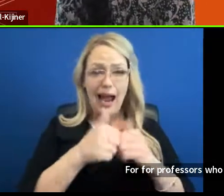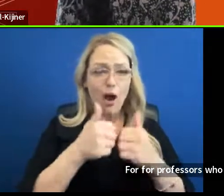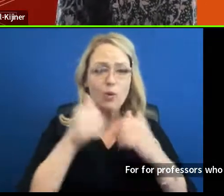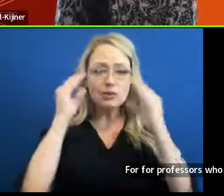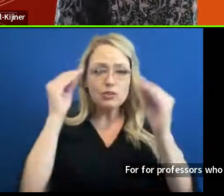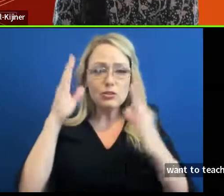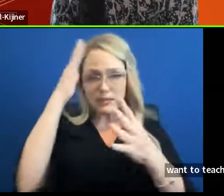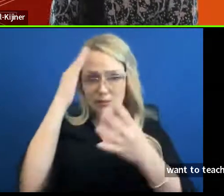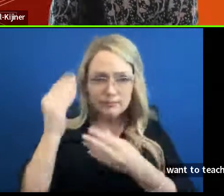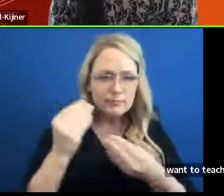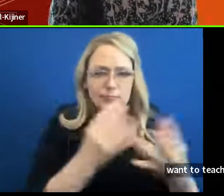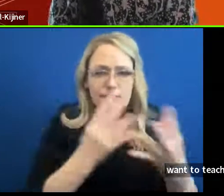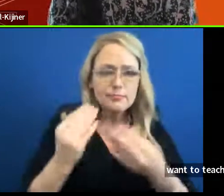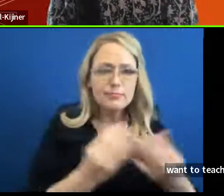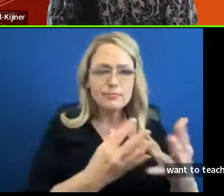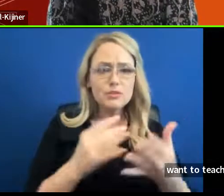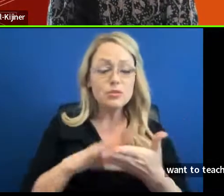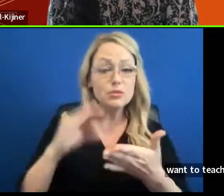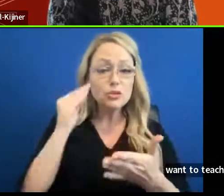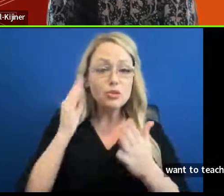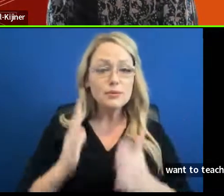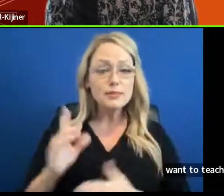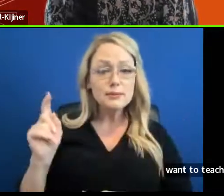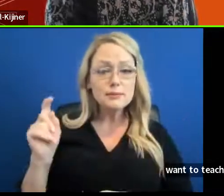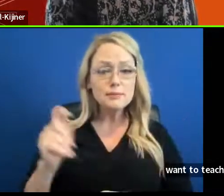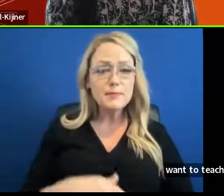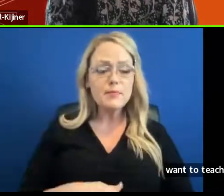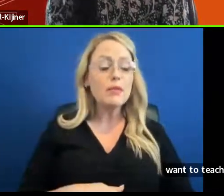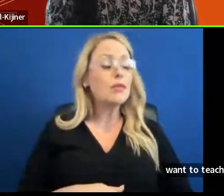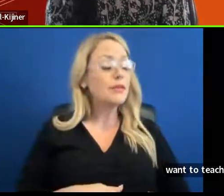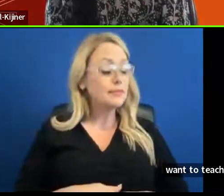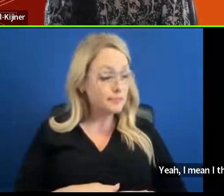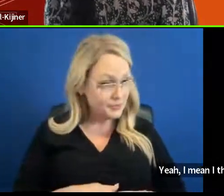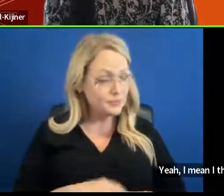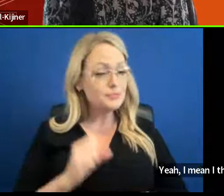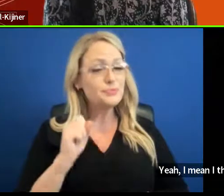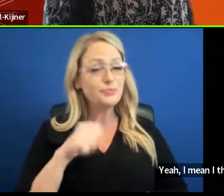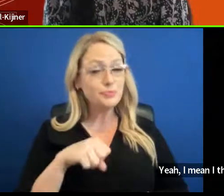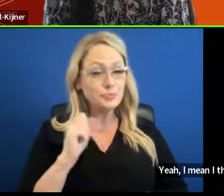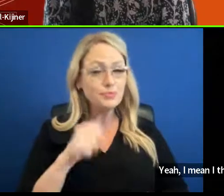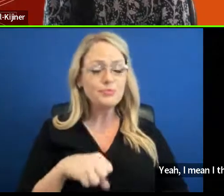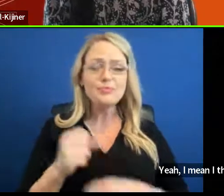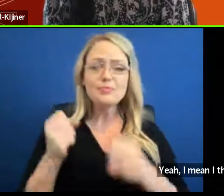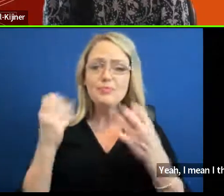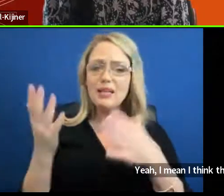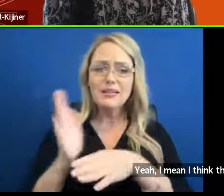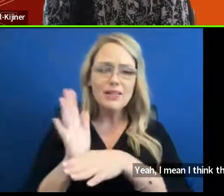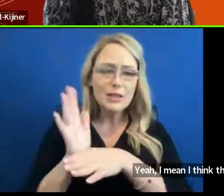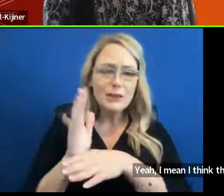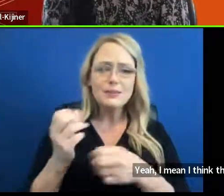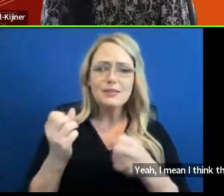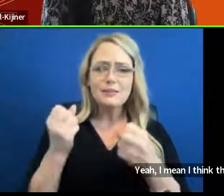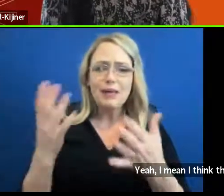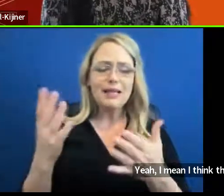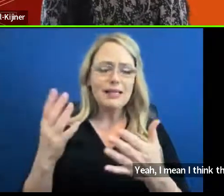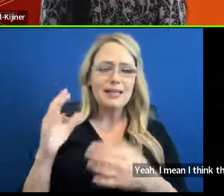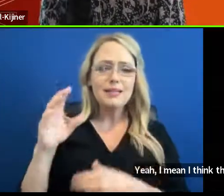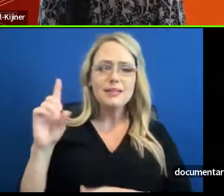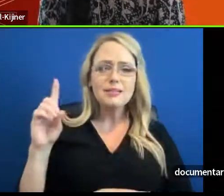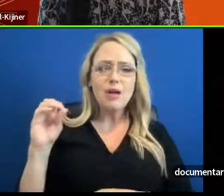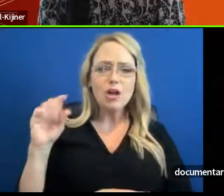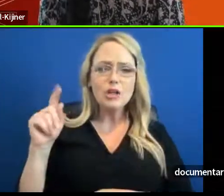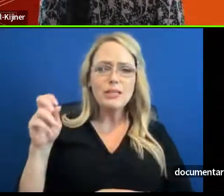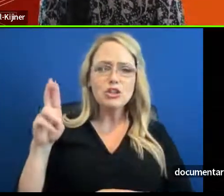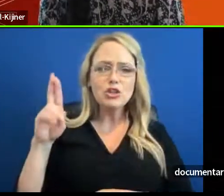Yeah, I mean, I think that there's a lot of videos and documentaries, like recent ones, that feature our